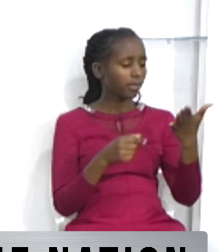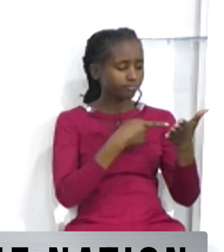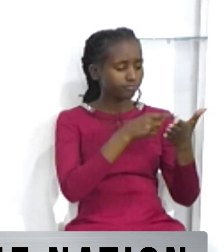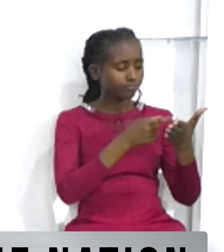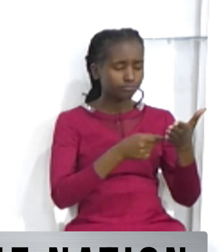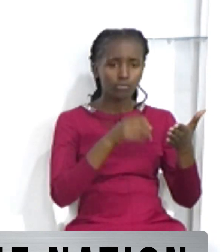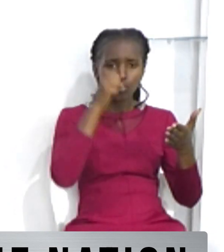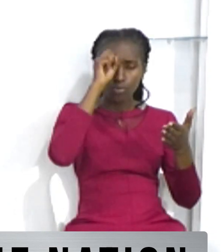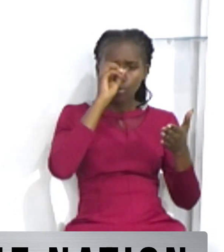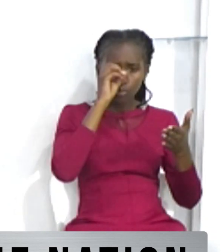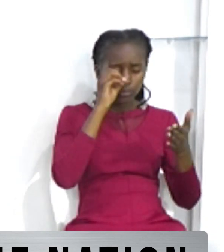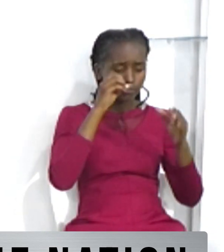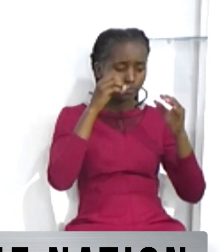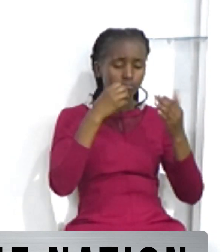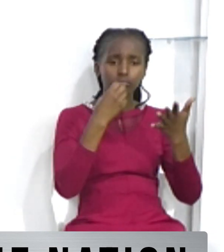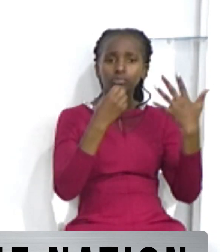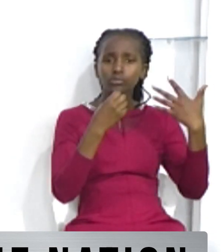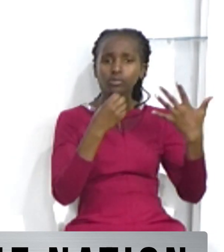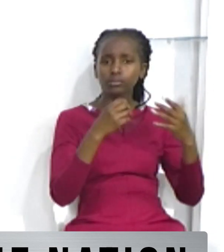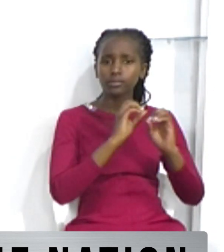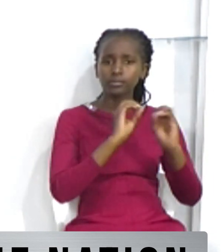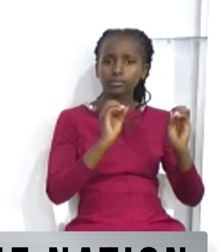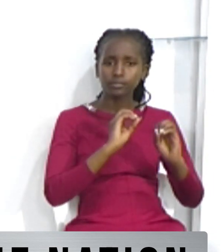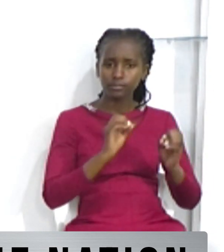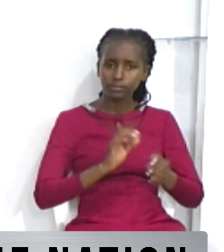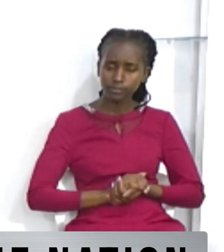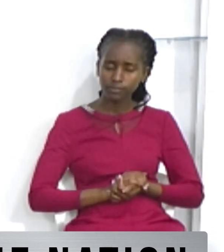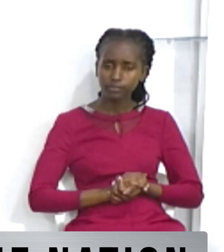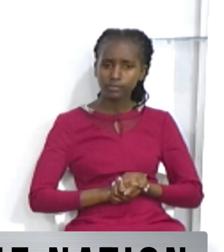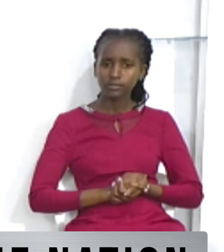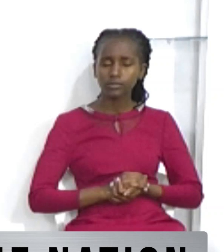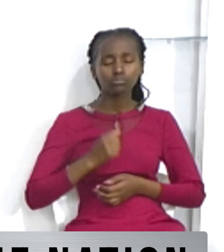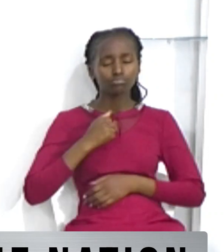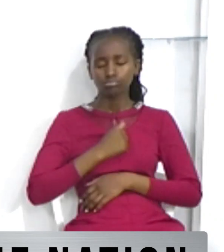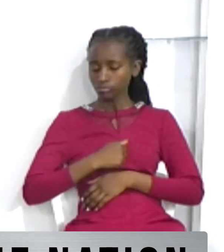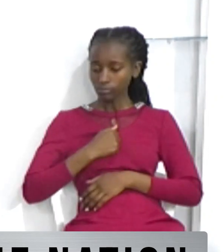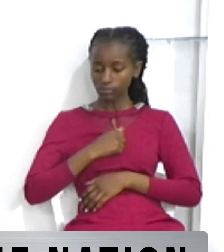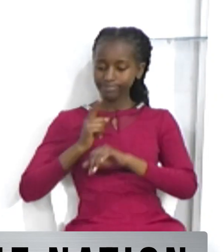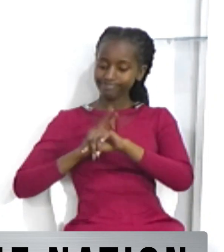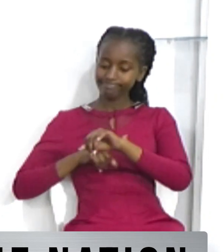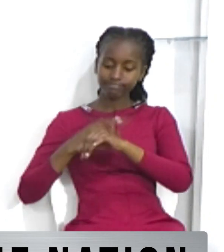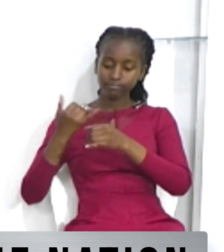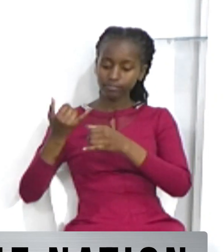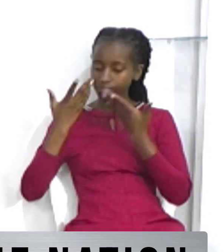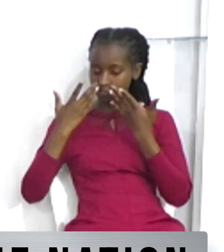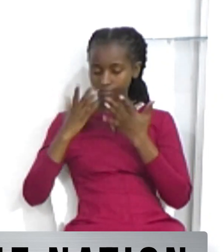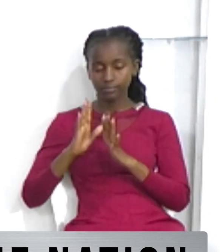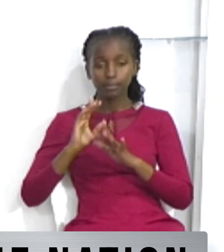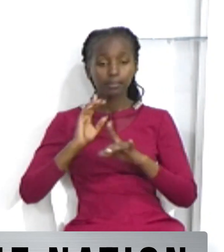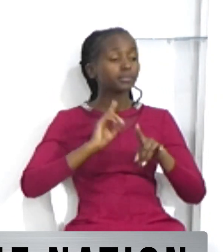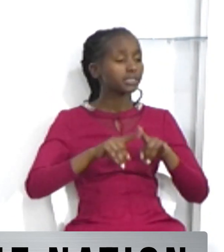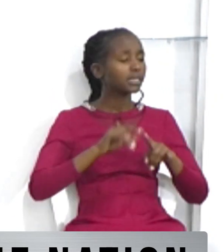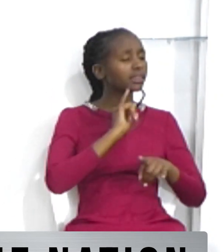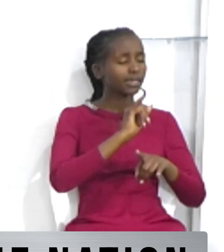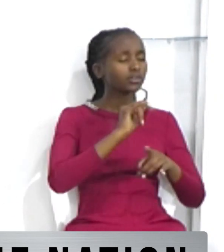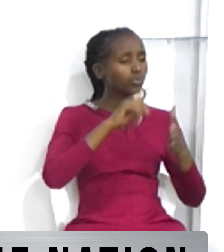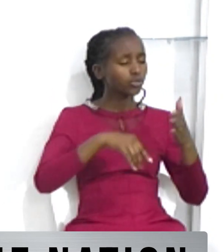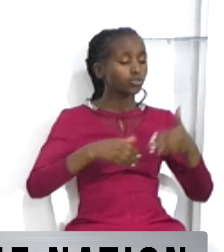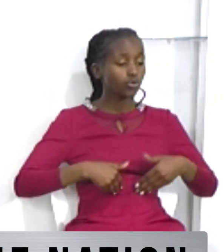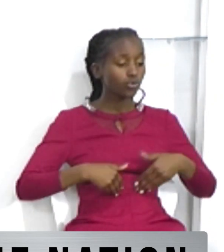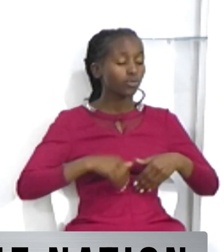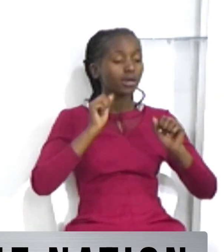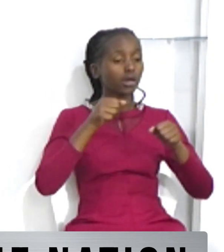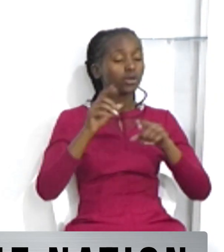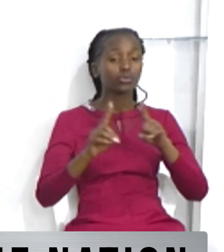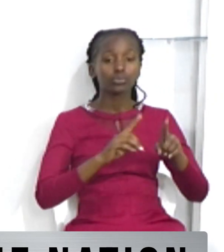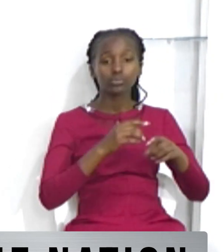a Google document. wow. So Imagine our time is gone. That is basically what the youth of today can